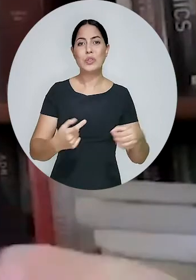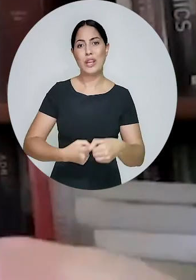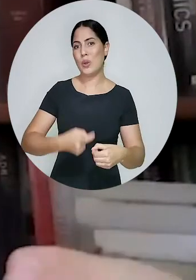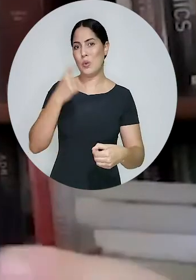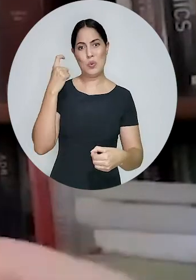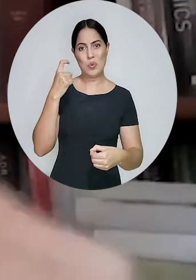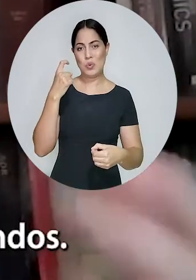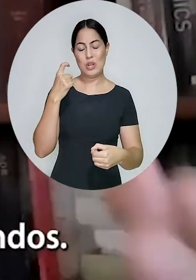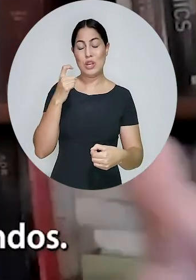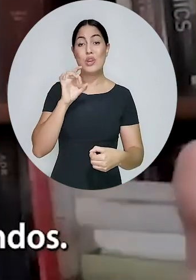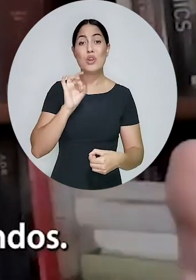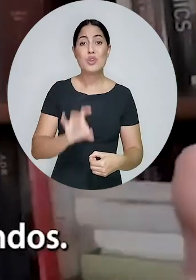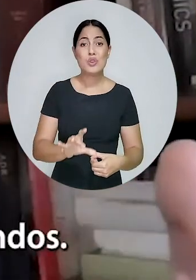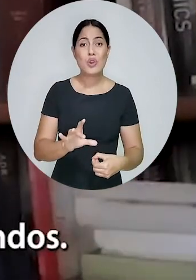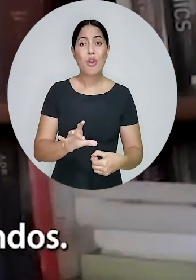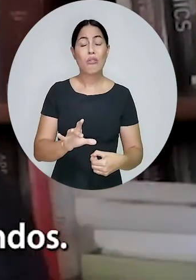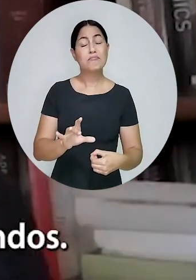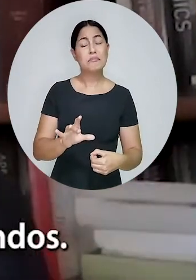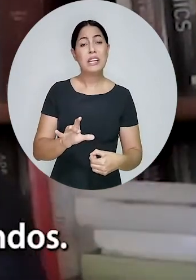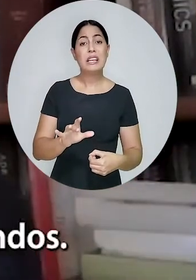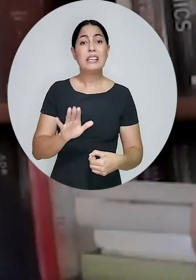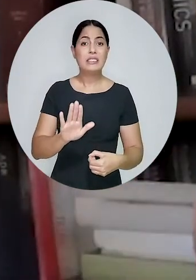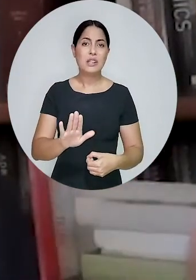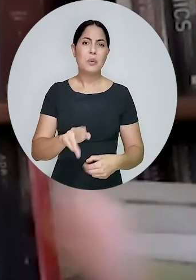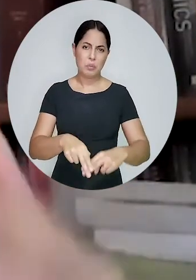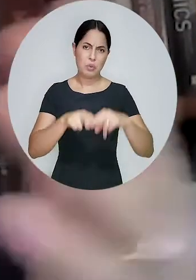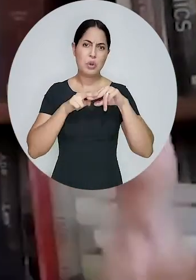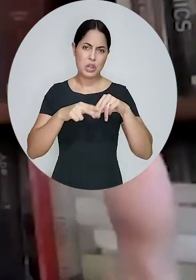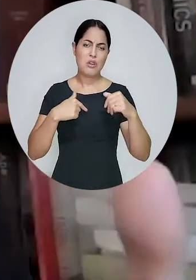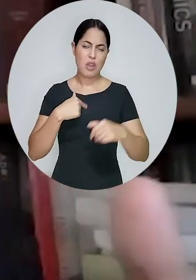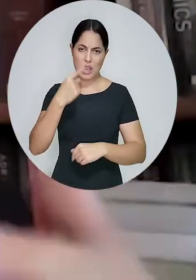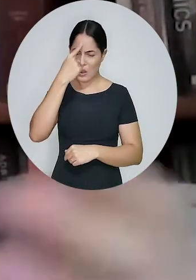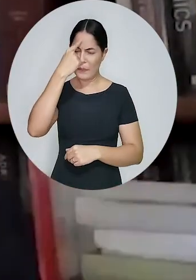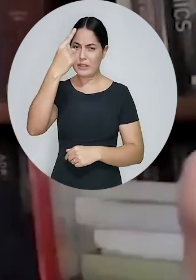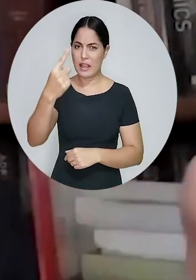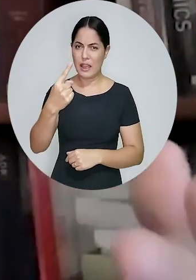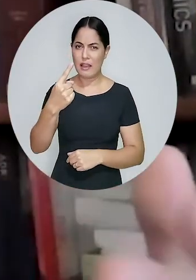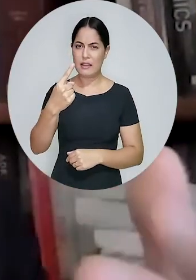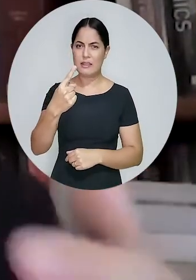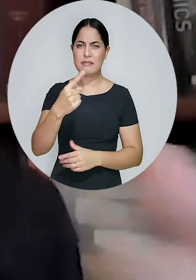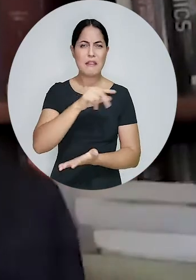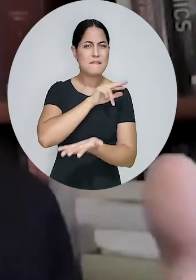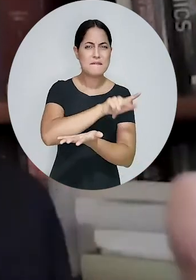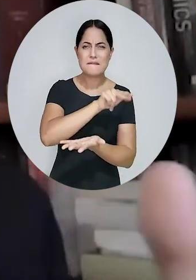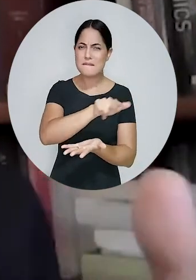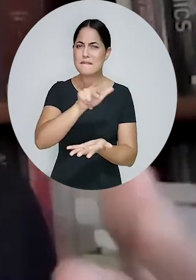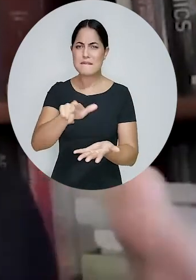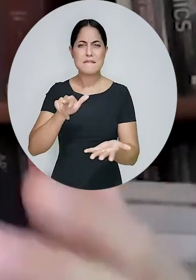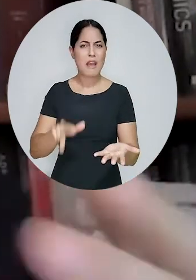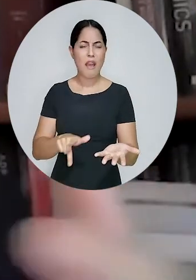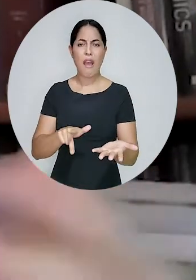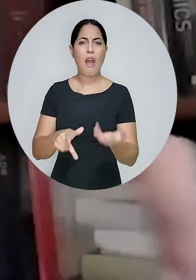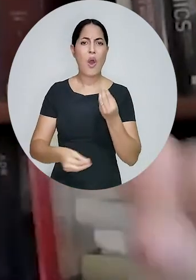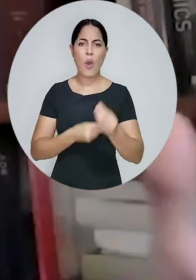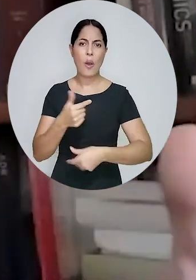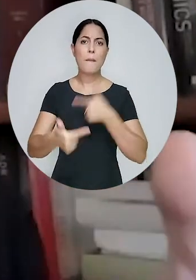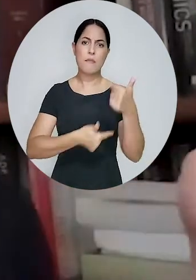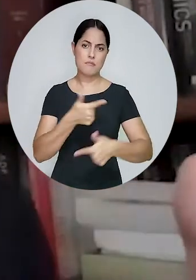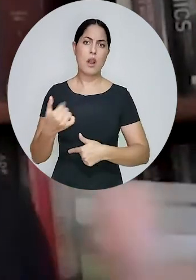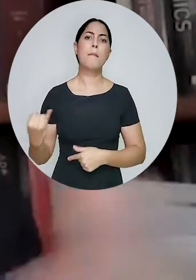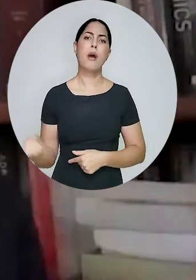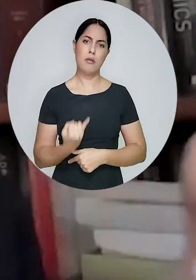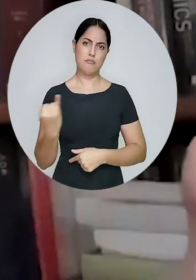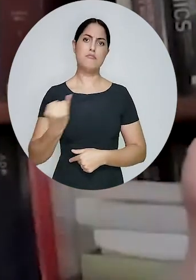nonprofit organizations that essentially have to have fundraisers. I make the joke that they have to have bake sales in order to